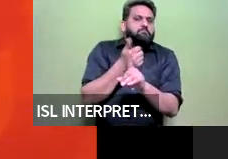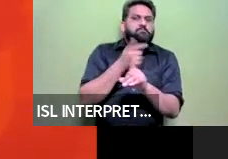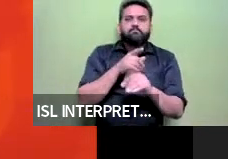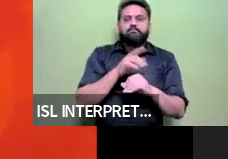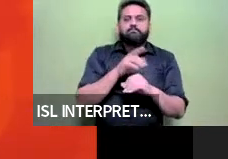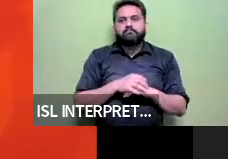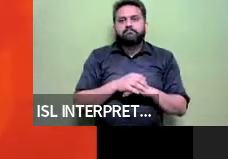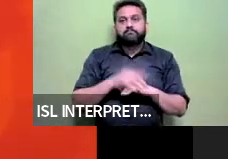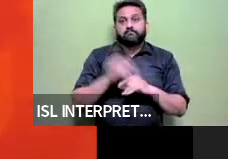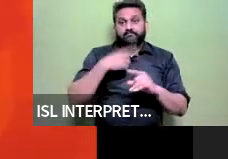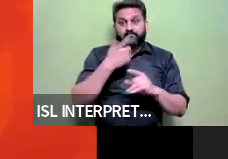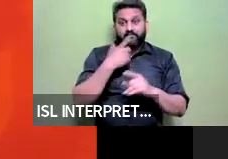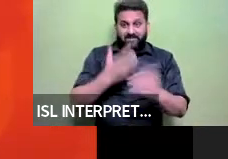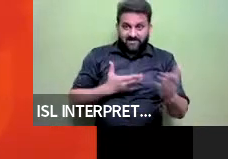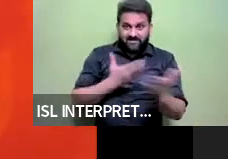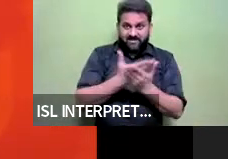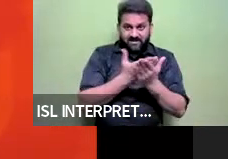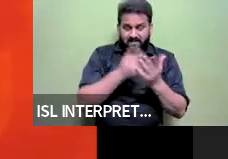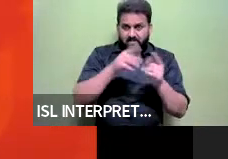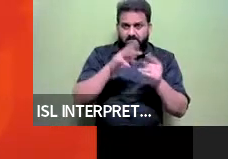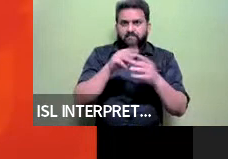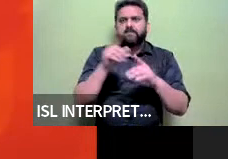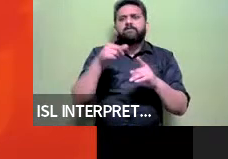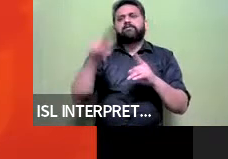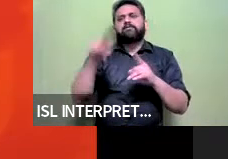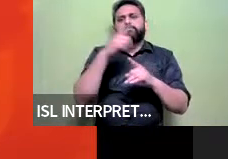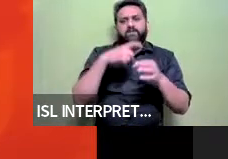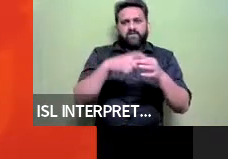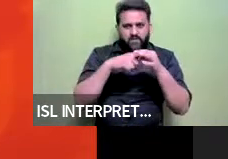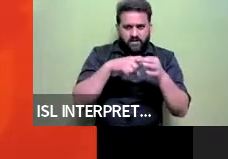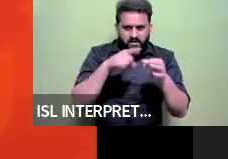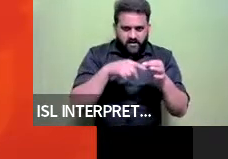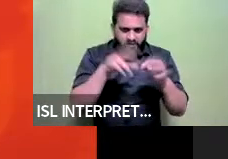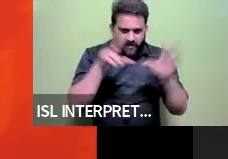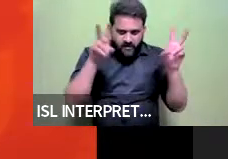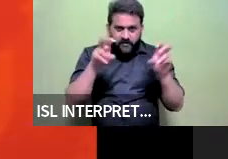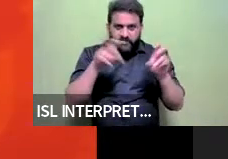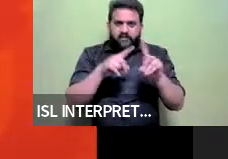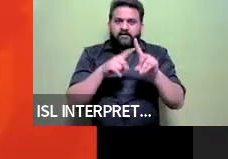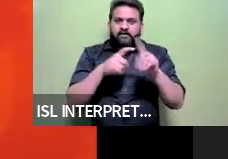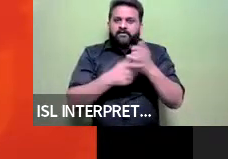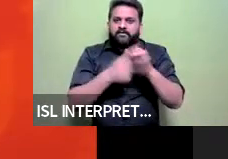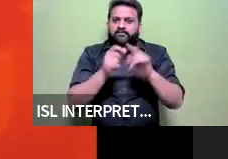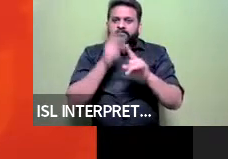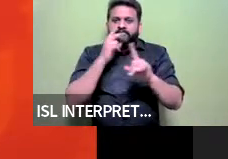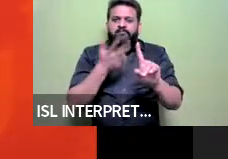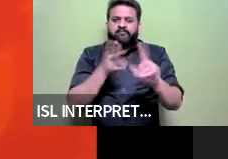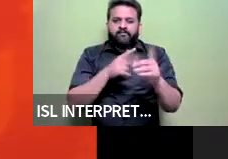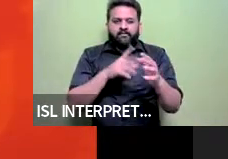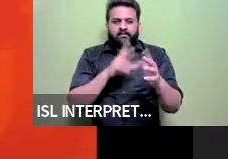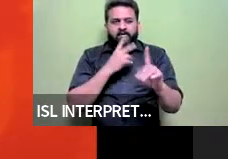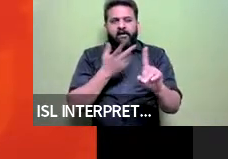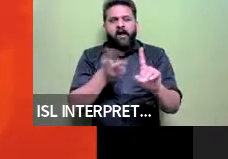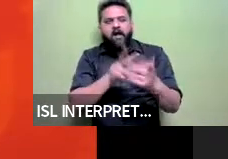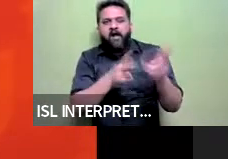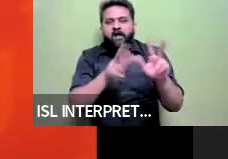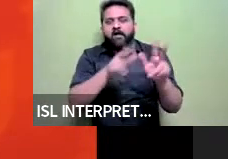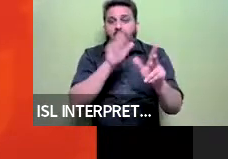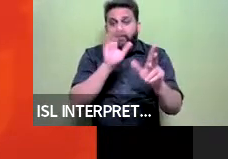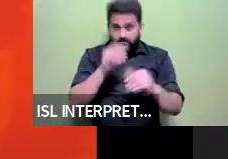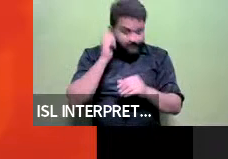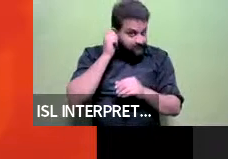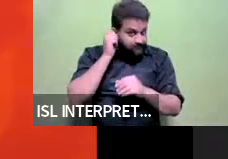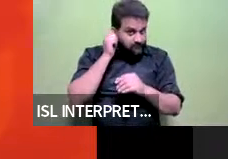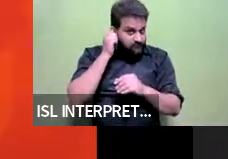in arbitration, generally you will find a question, is it binding on the tribunal? And of course, binding